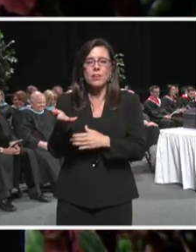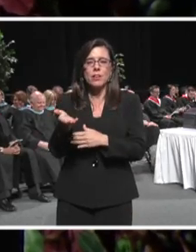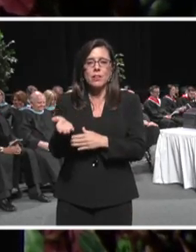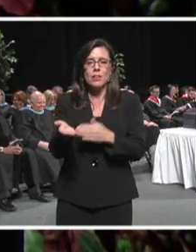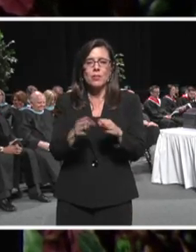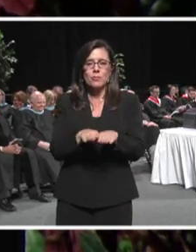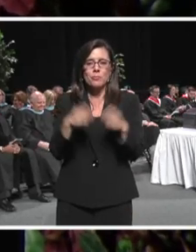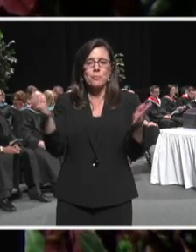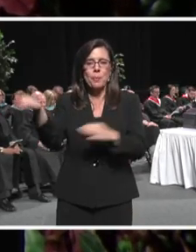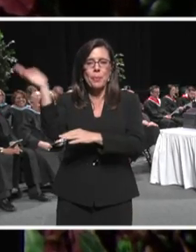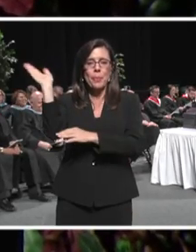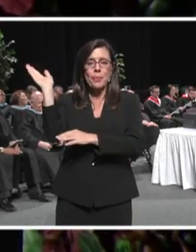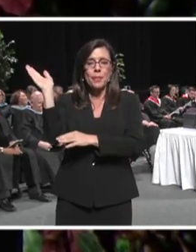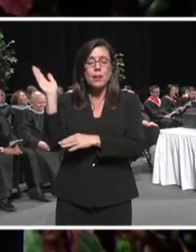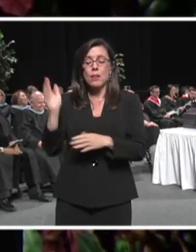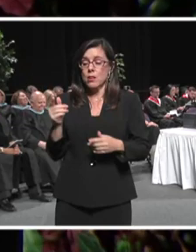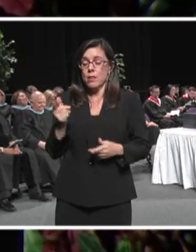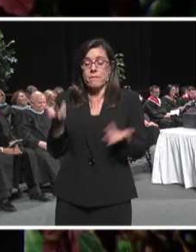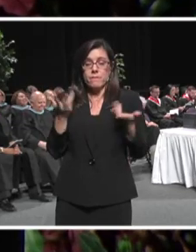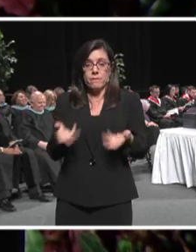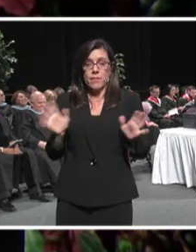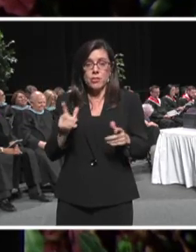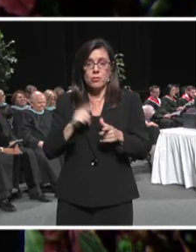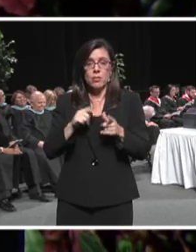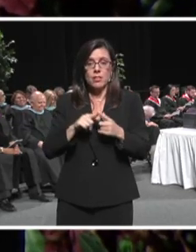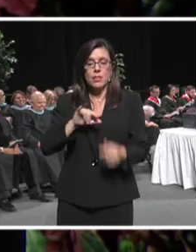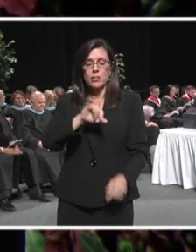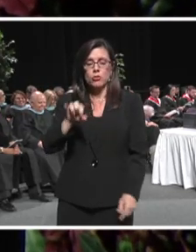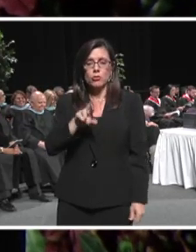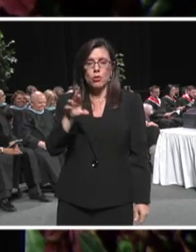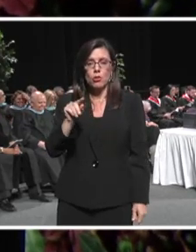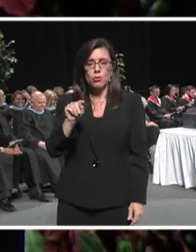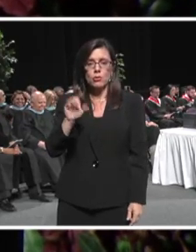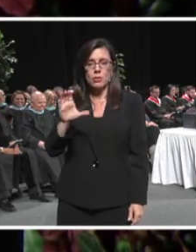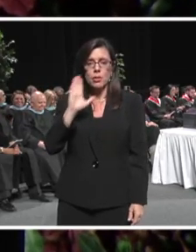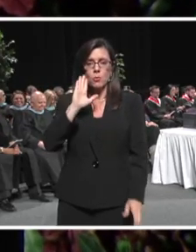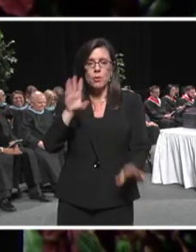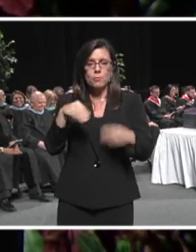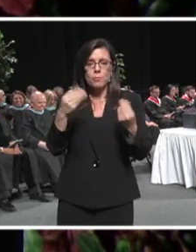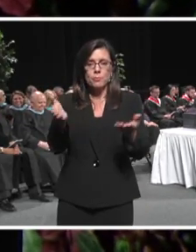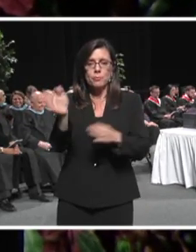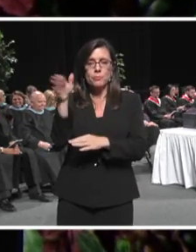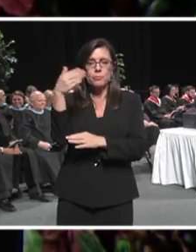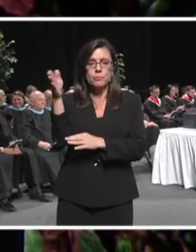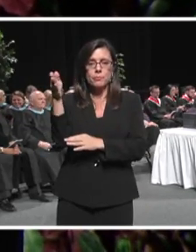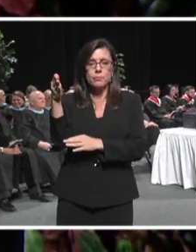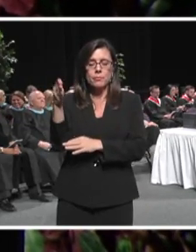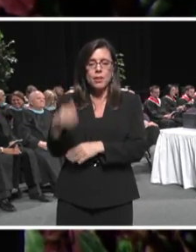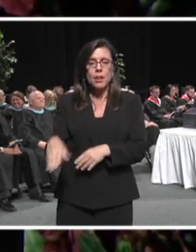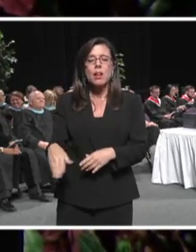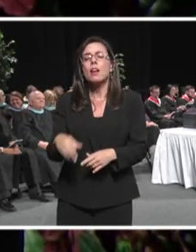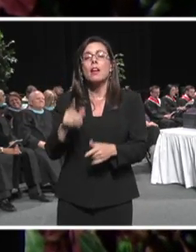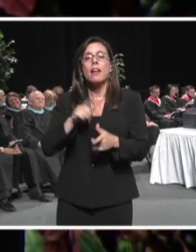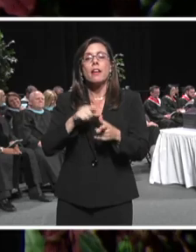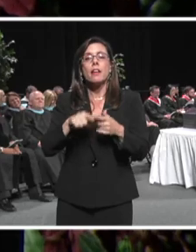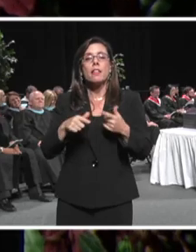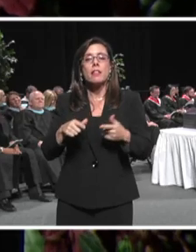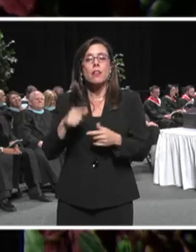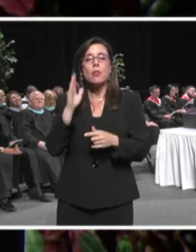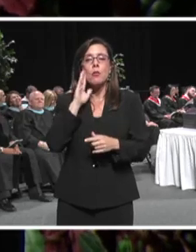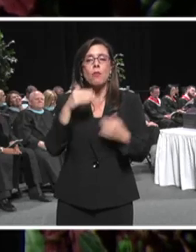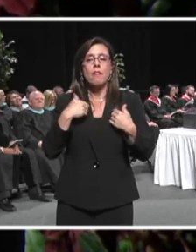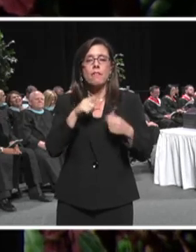members of the Air Force Junior ROTC will present the colors. The presentation of colors will be followed by the Pledge